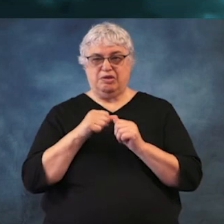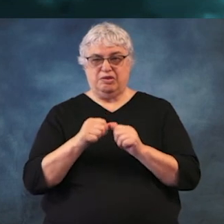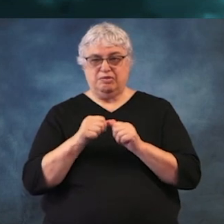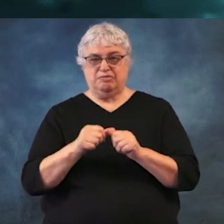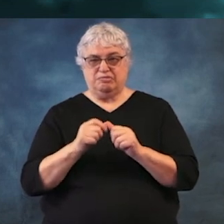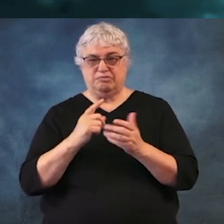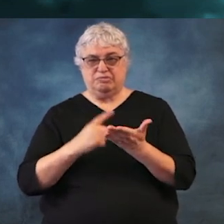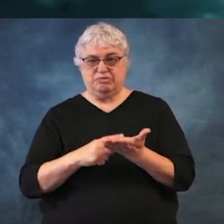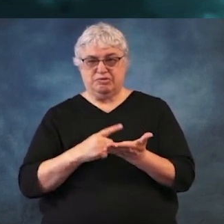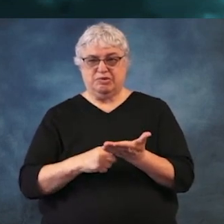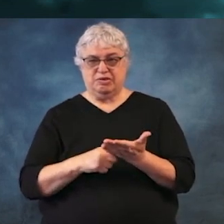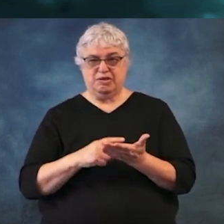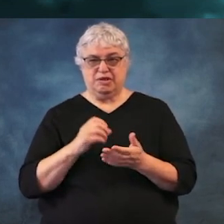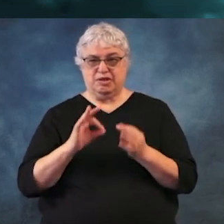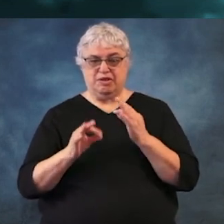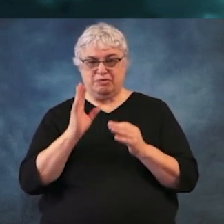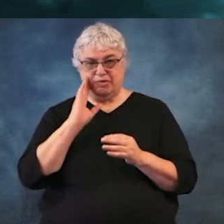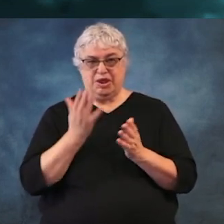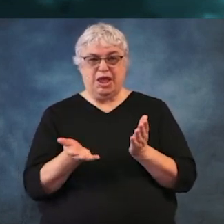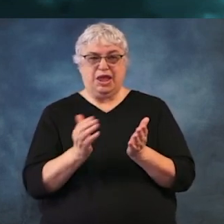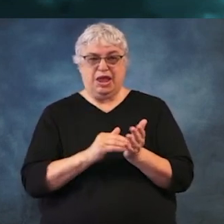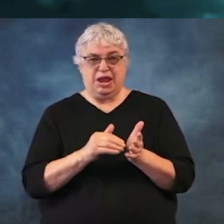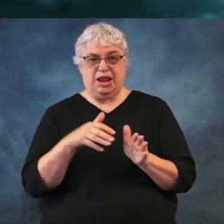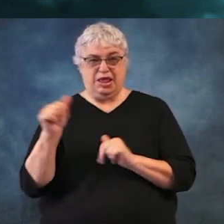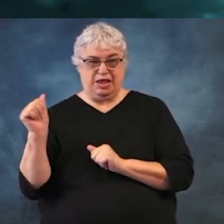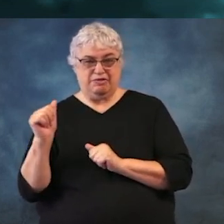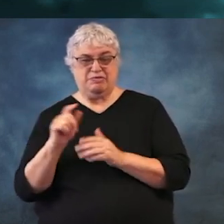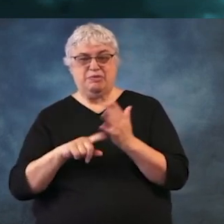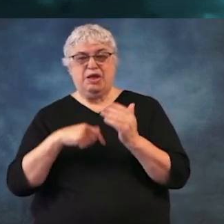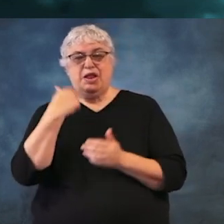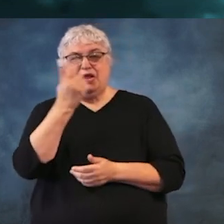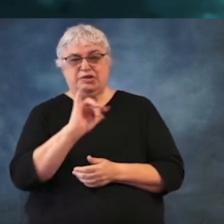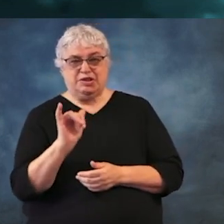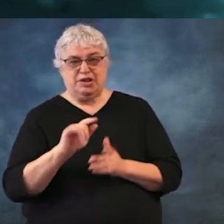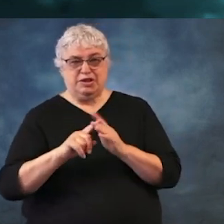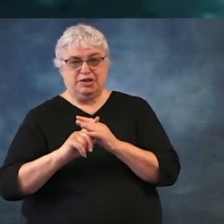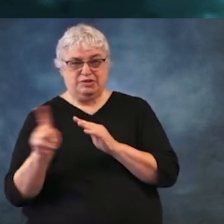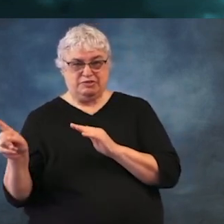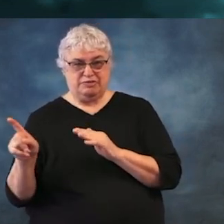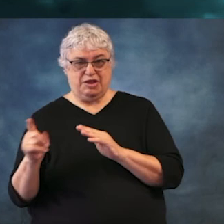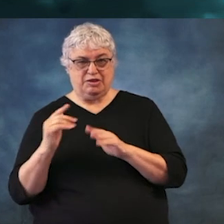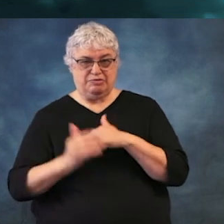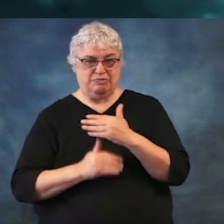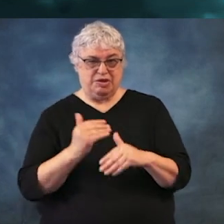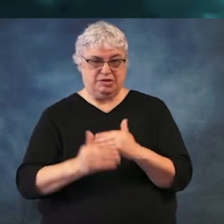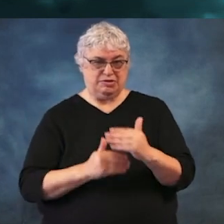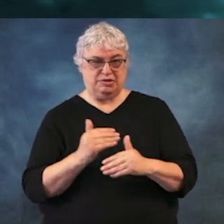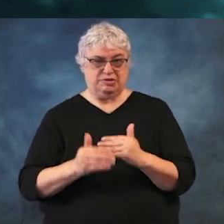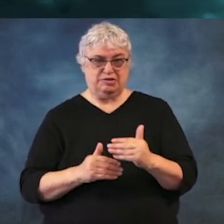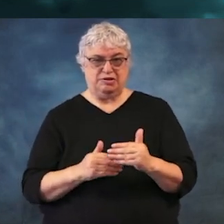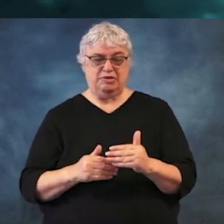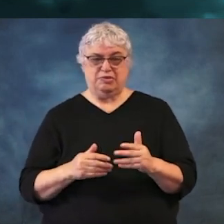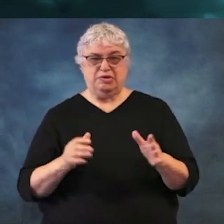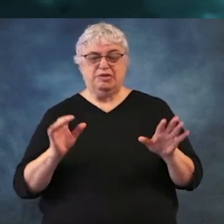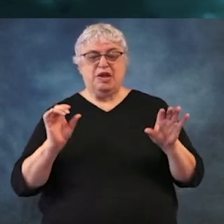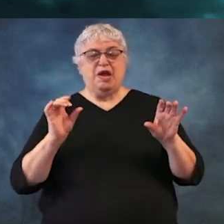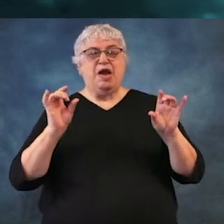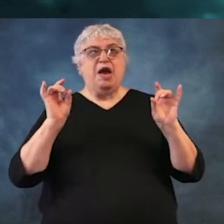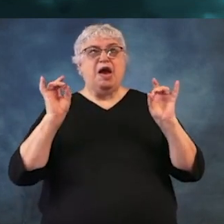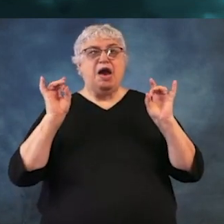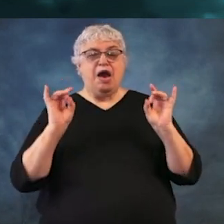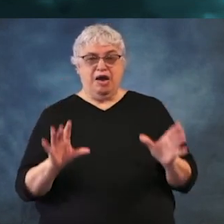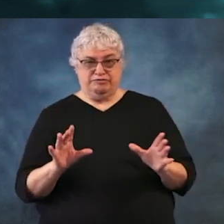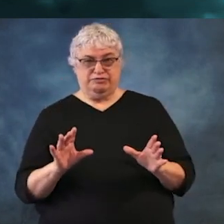talking about, would we evacuate again, and what that looks like. And the evacuation process was so traumatic. And then